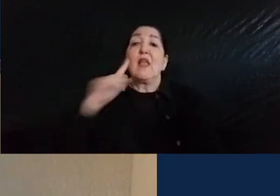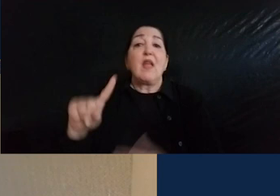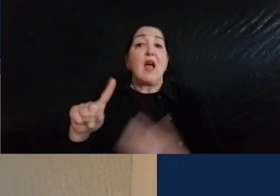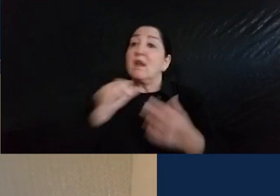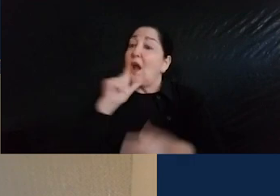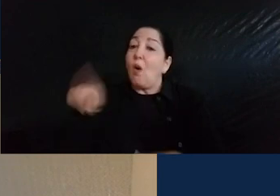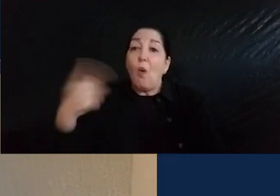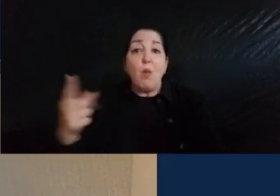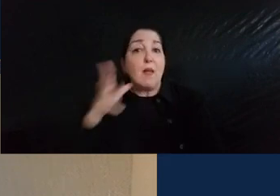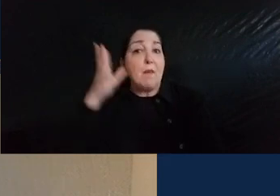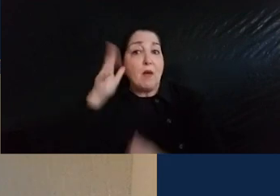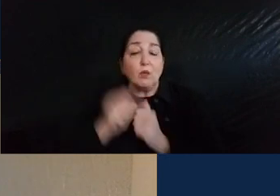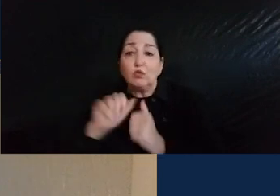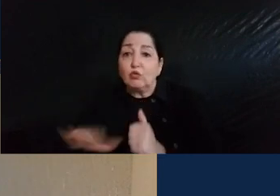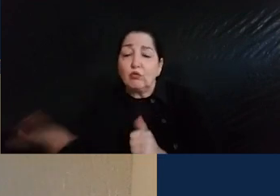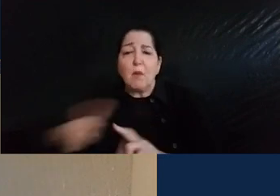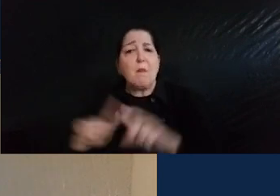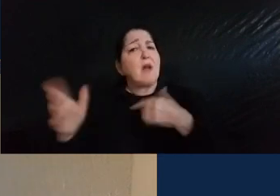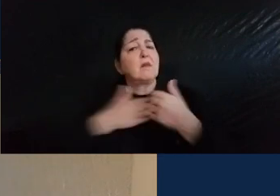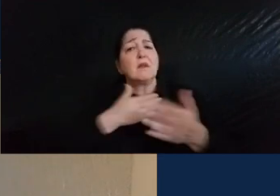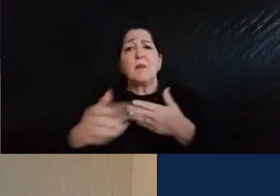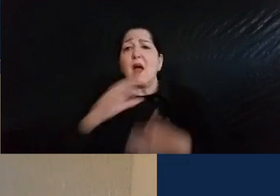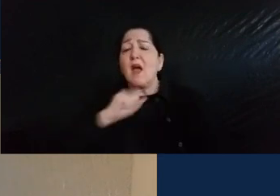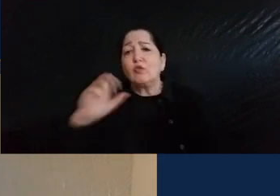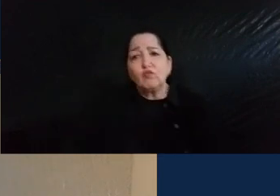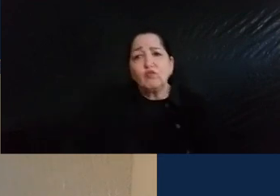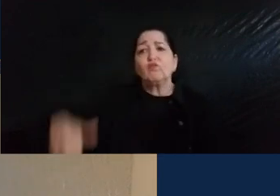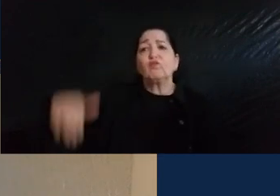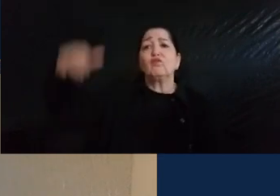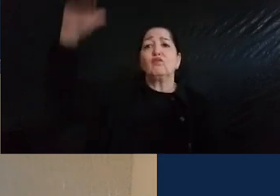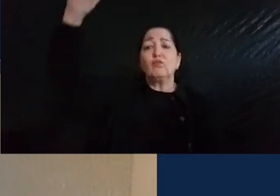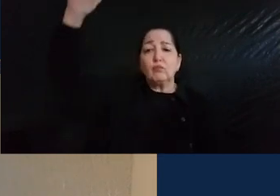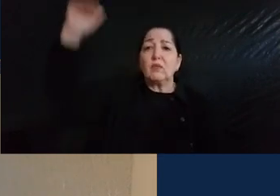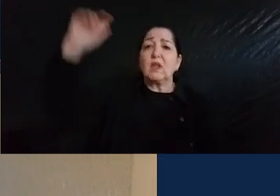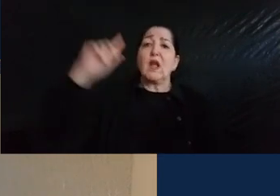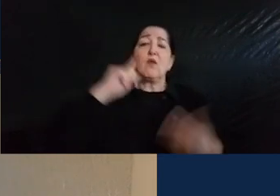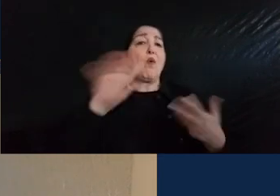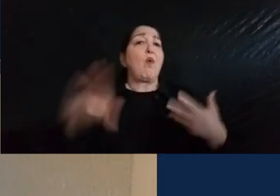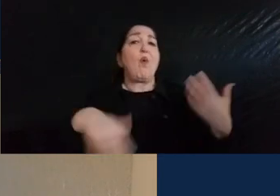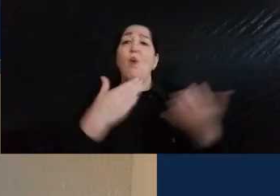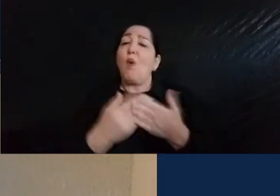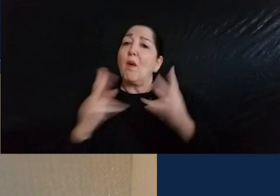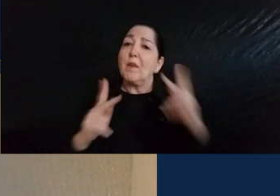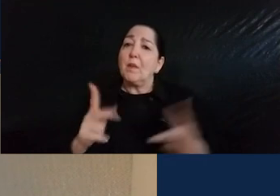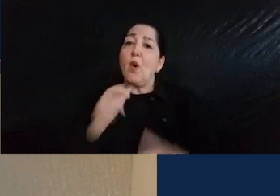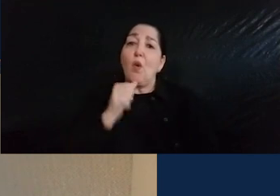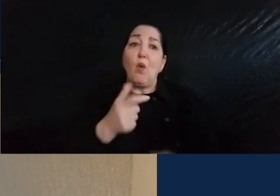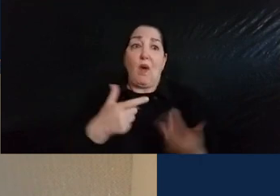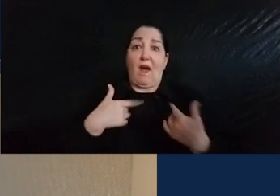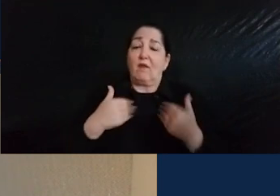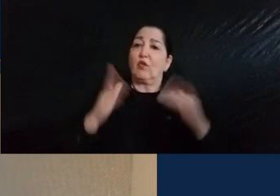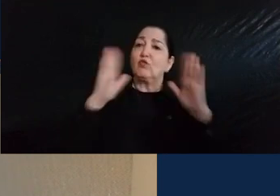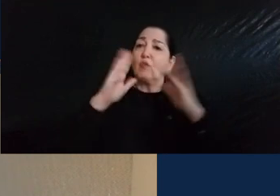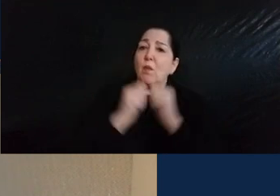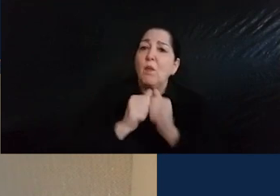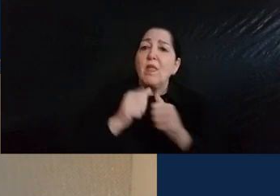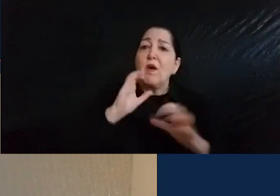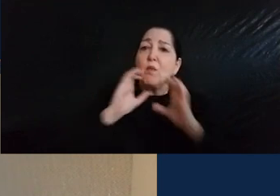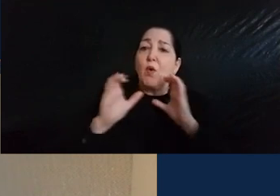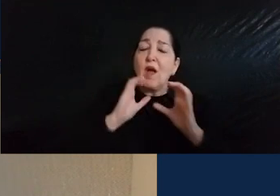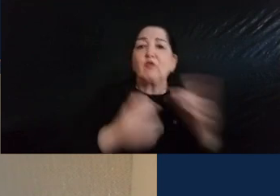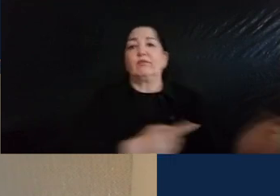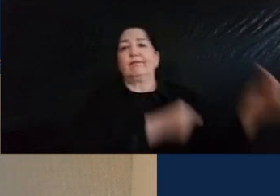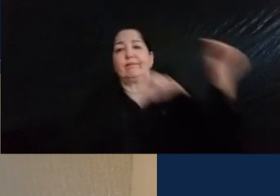of hearing and deaf, from infants to the elderly, who come here to break through the isolation and forge all